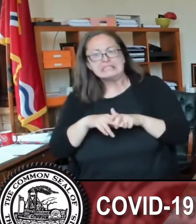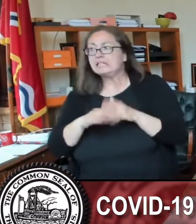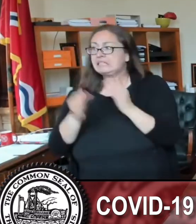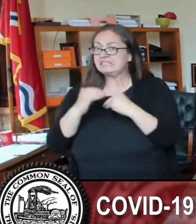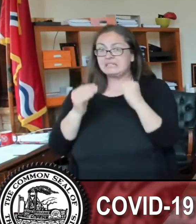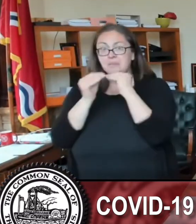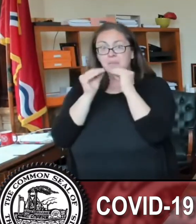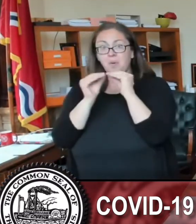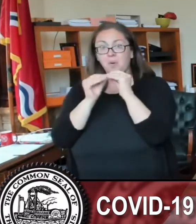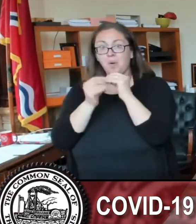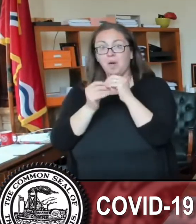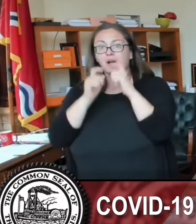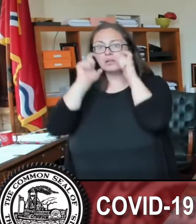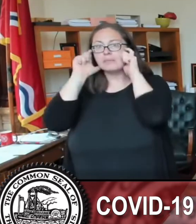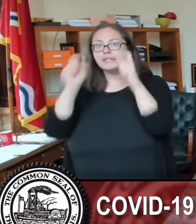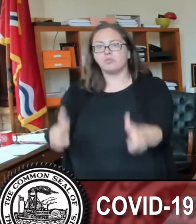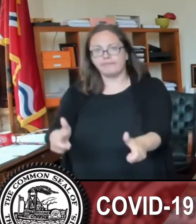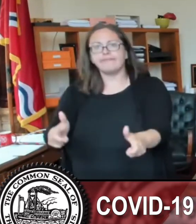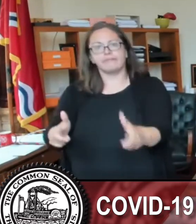to walk out.